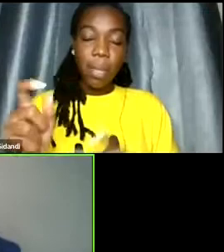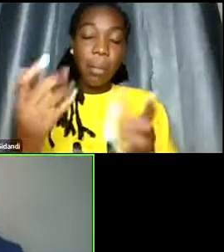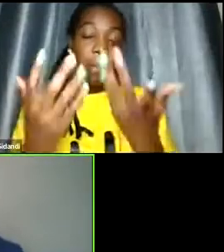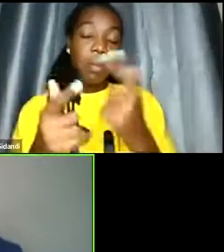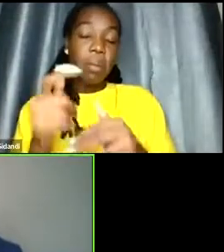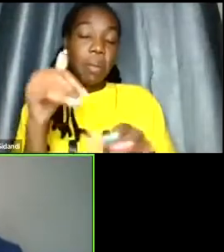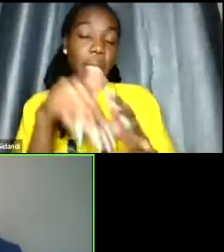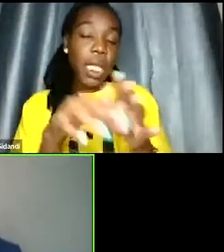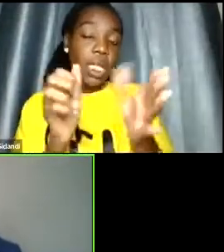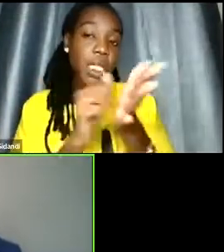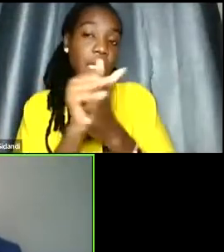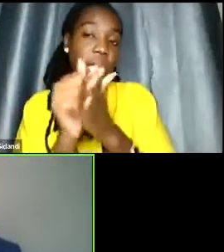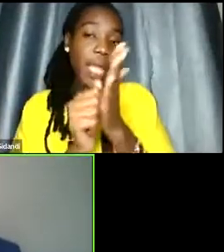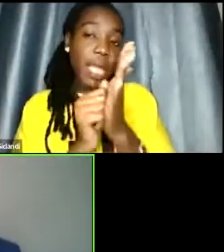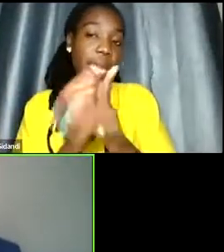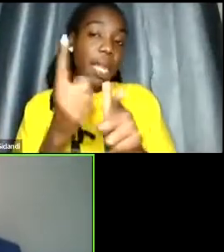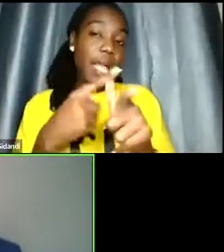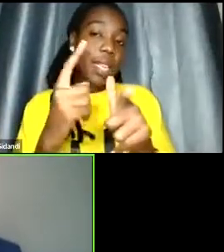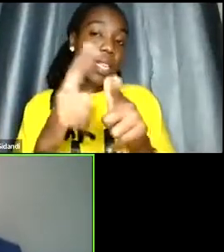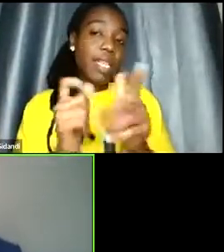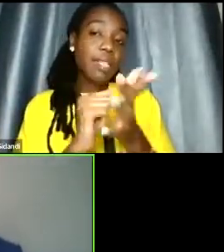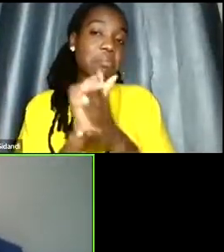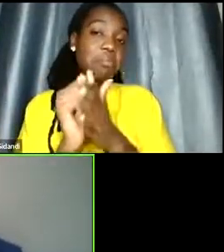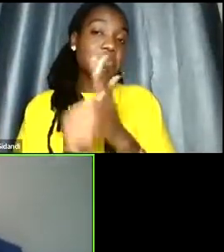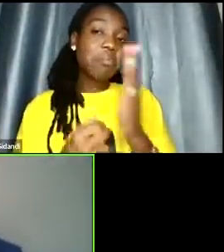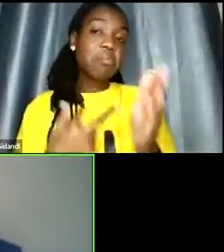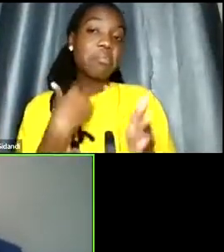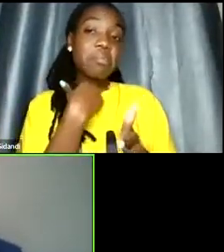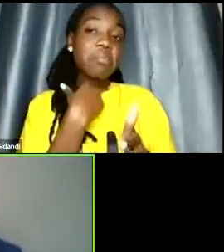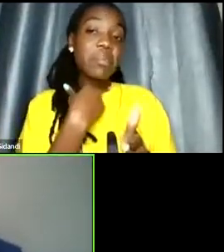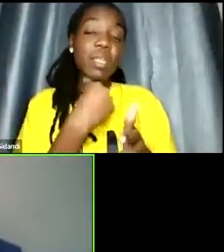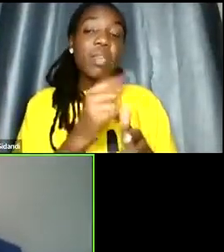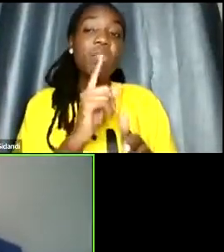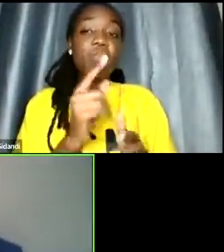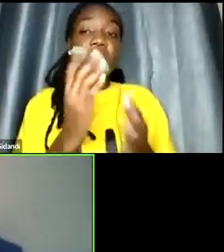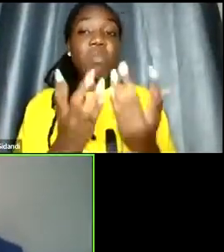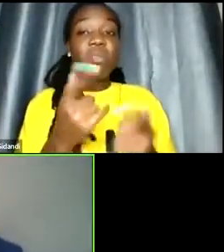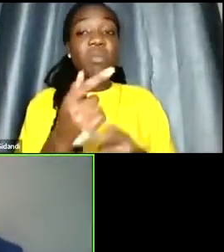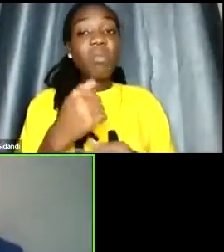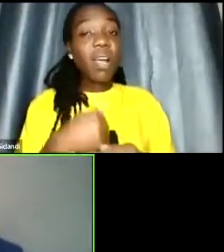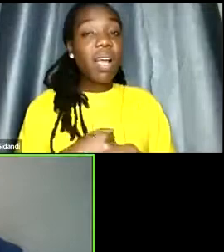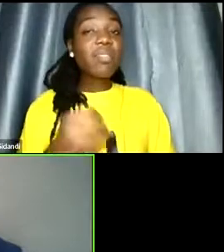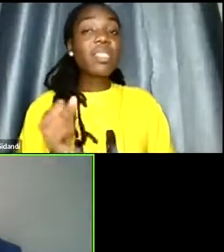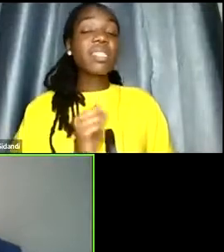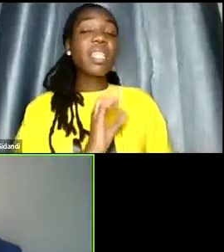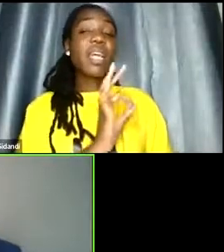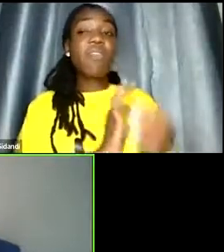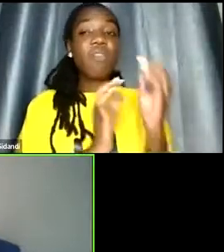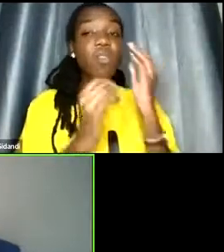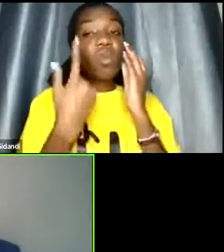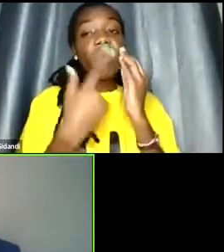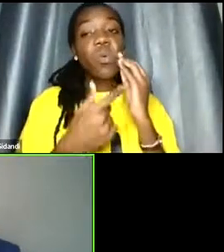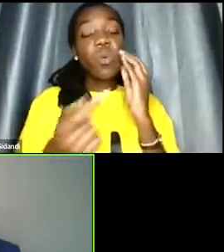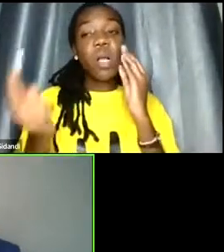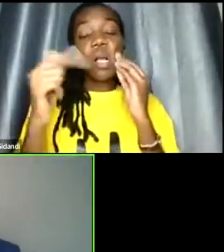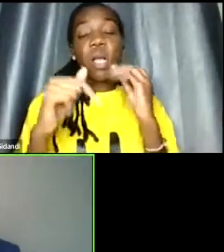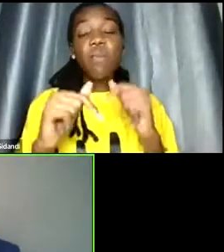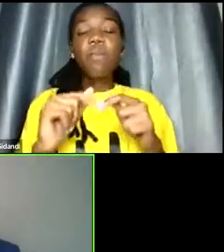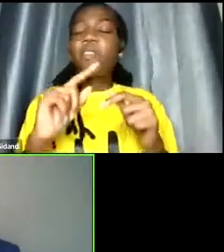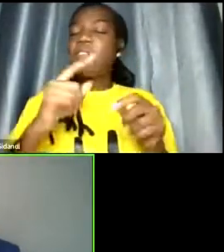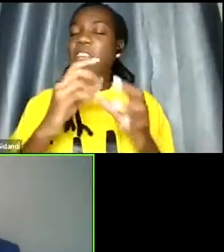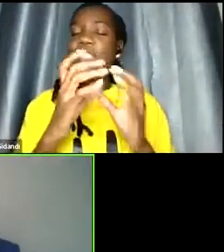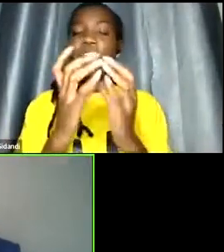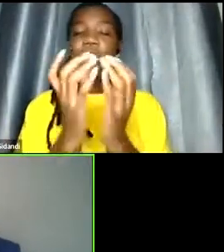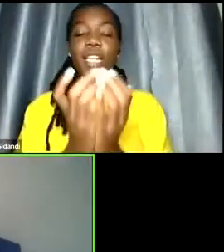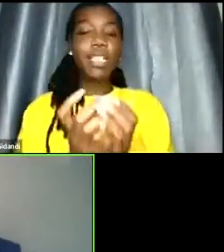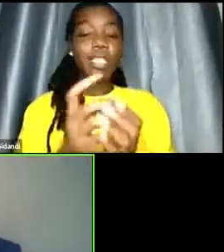train derails, you can also have a very high potential staff member who comes in with a first-class degree from university as a